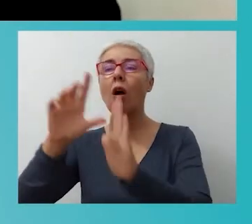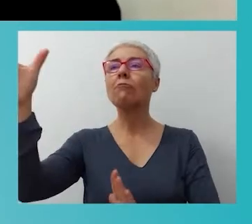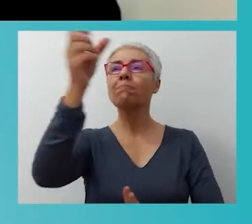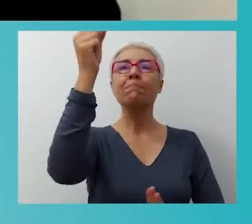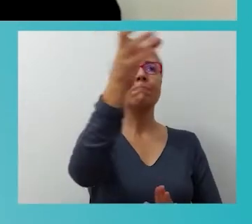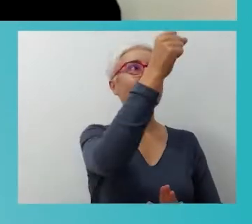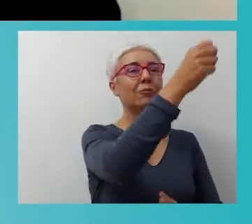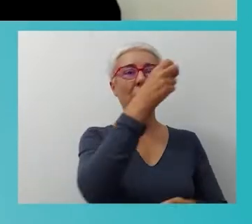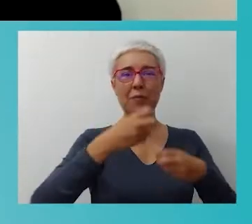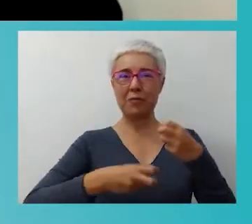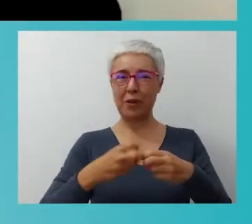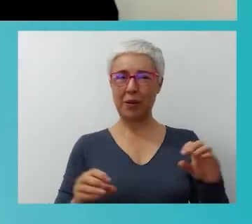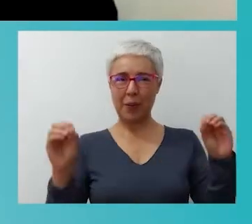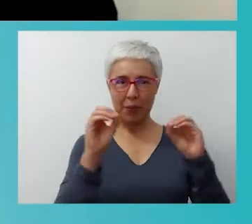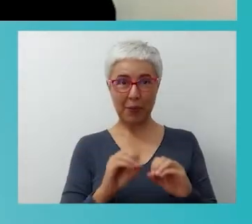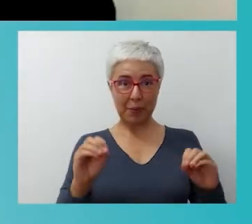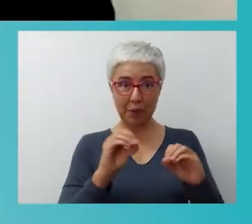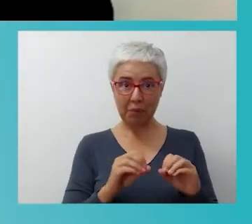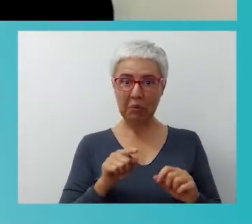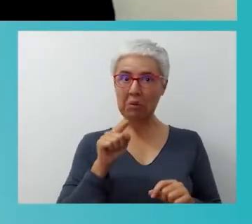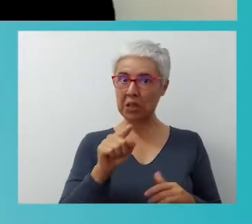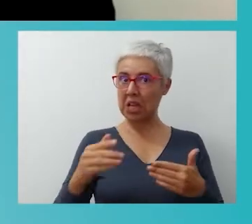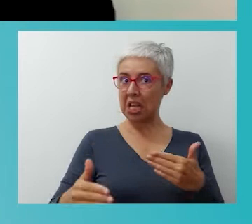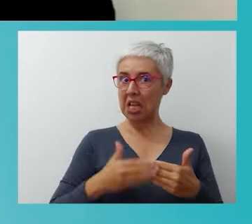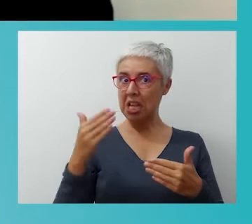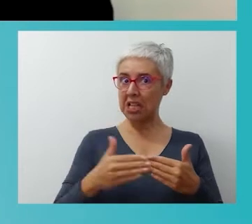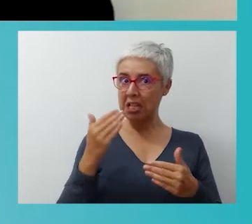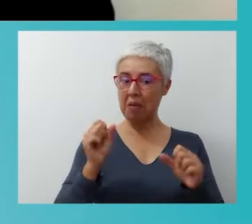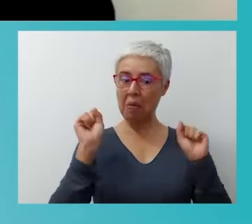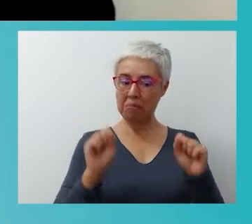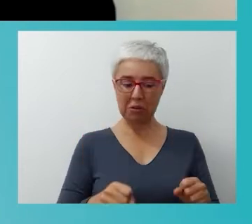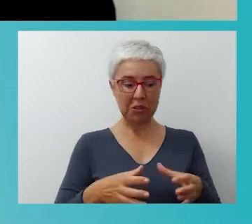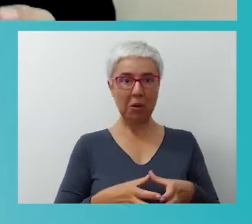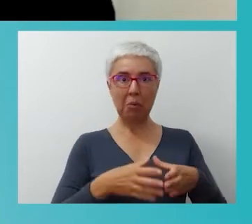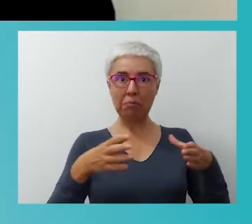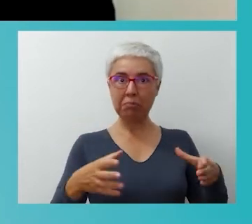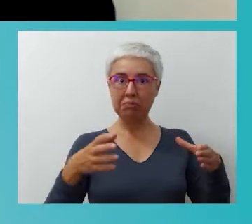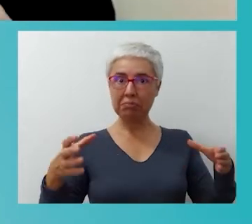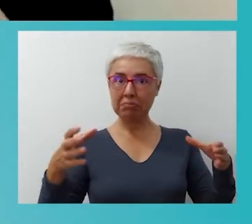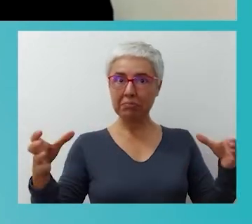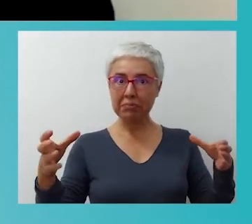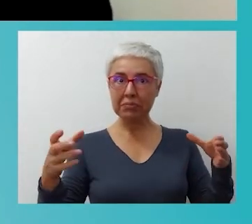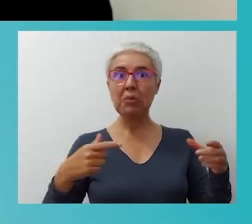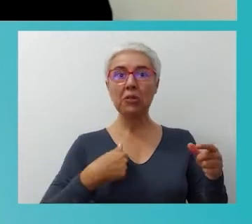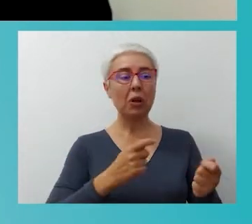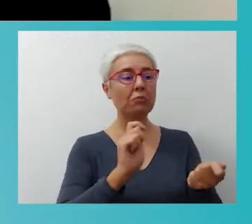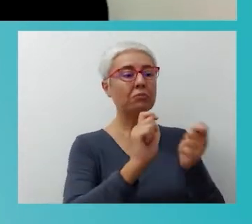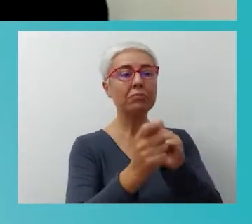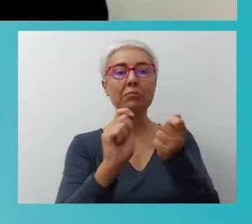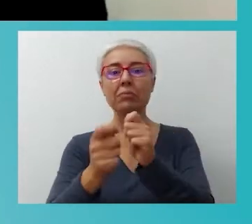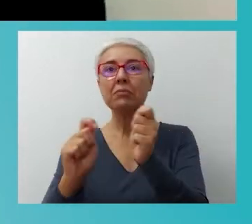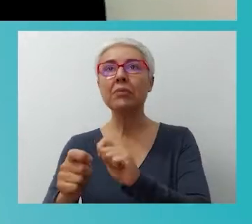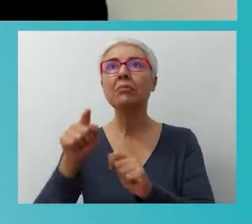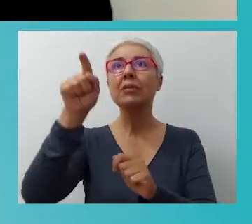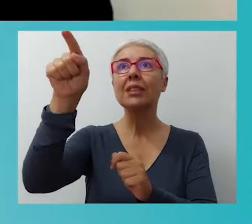reporting regulation. Our business model is simple and highly scalable. We provide a customized reward program to